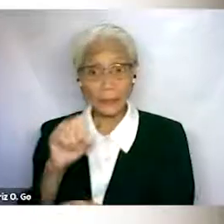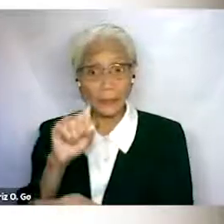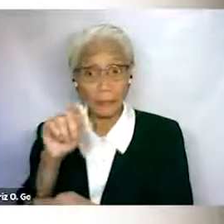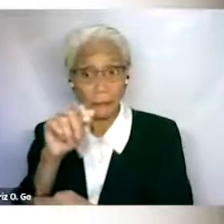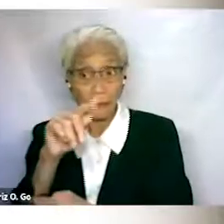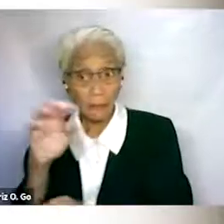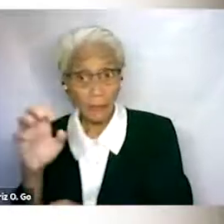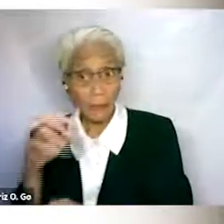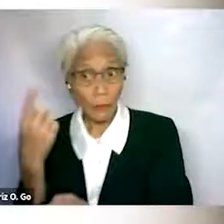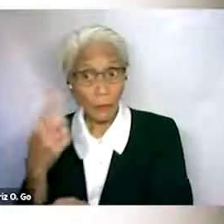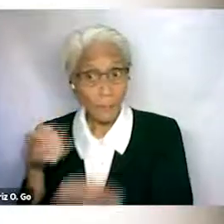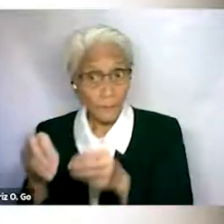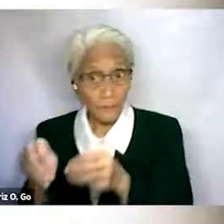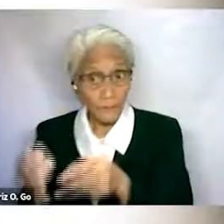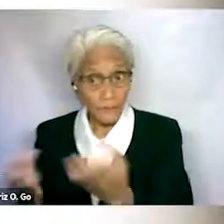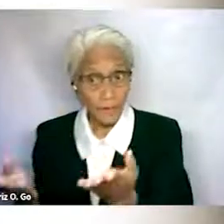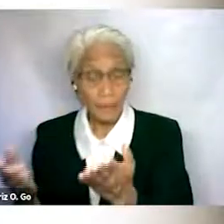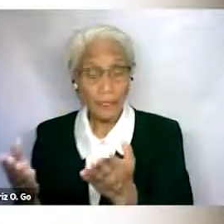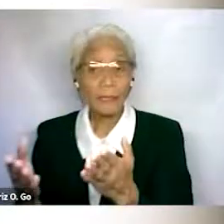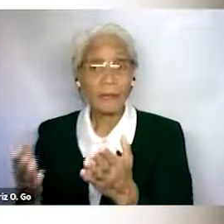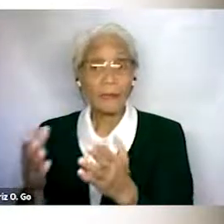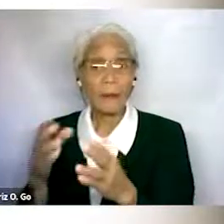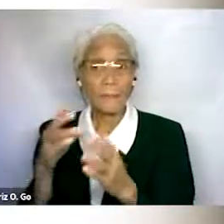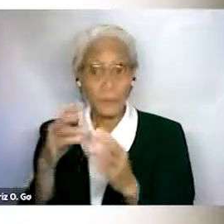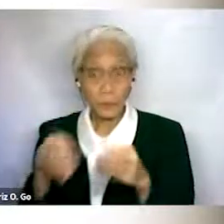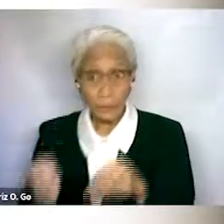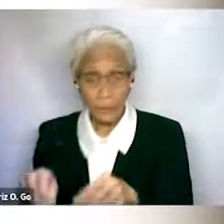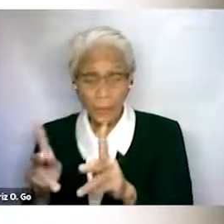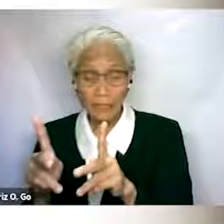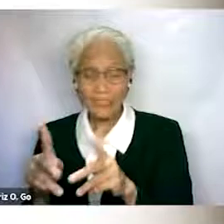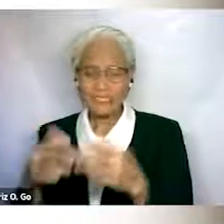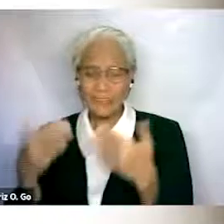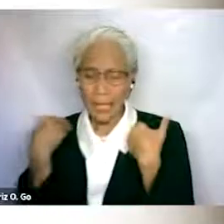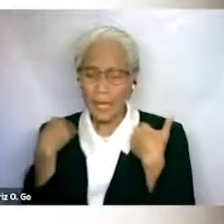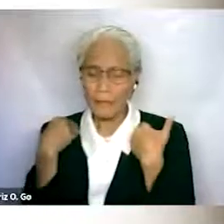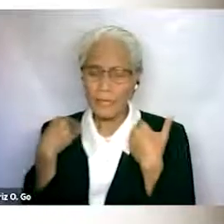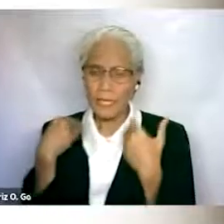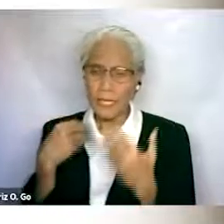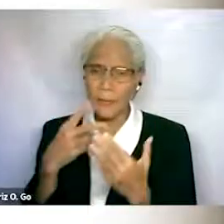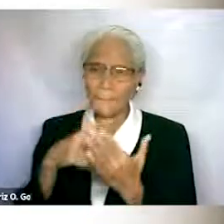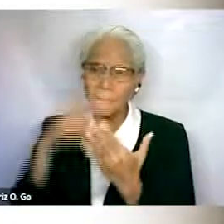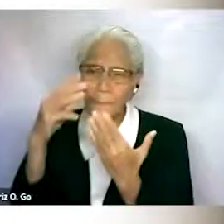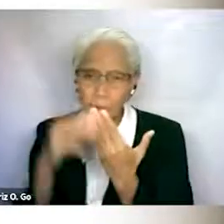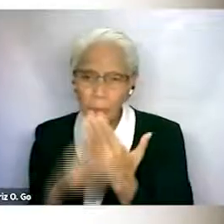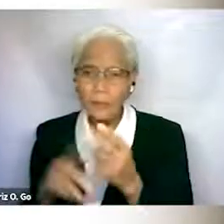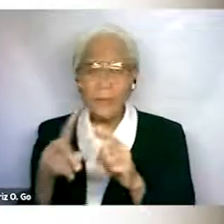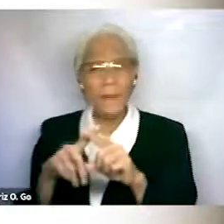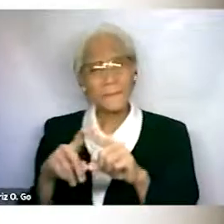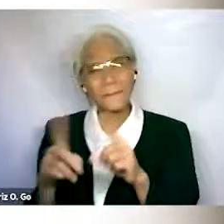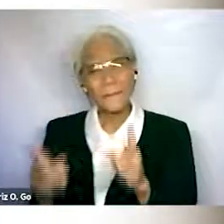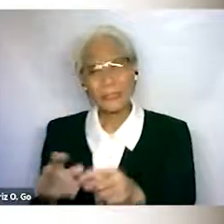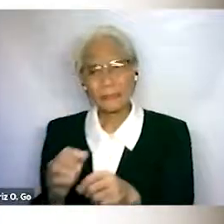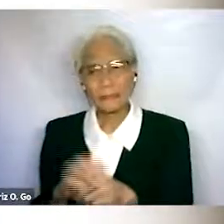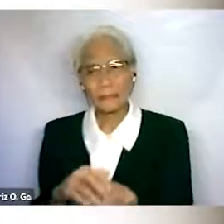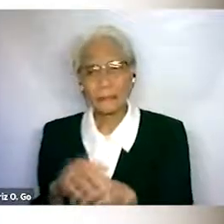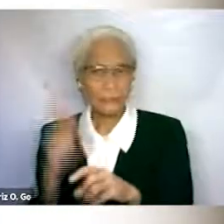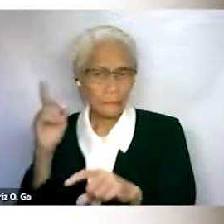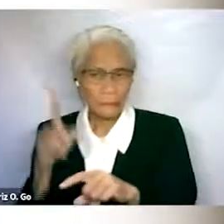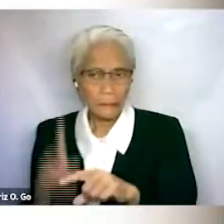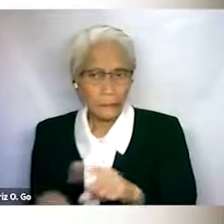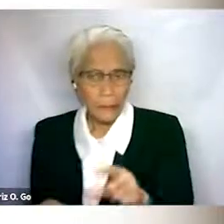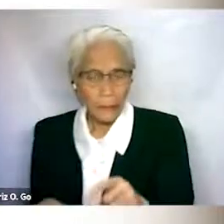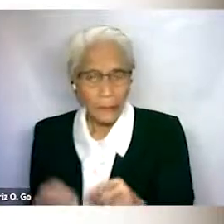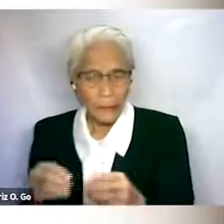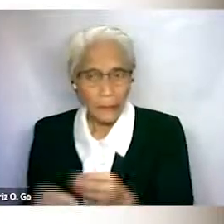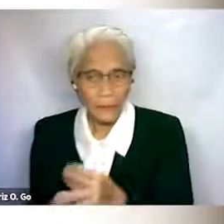to context. If these individuals, girls, boys, women, are in context of armed conflict, disaster, in the context